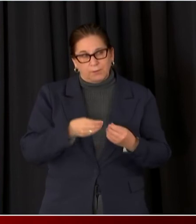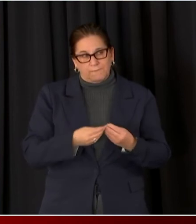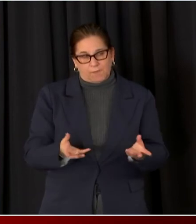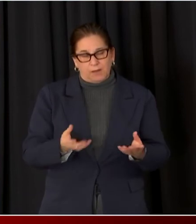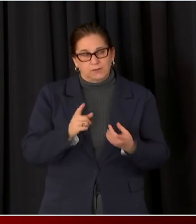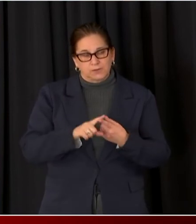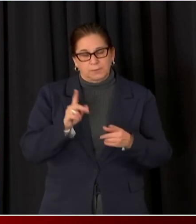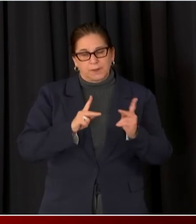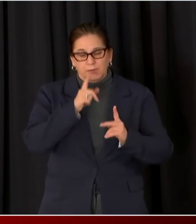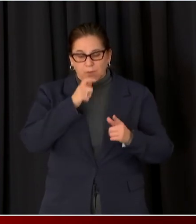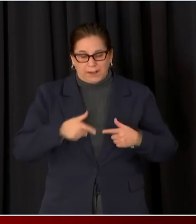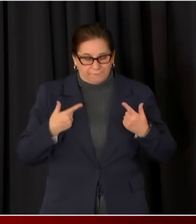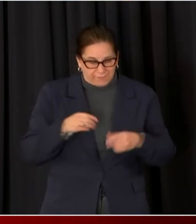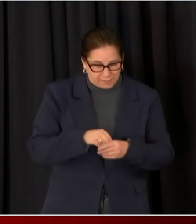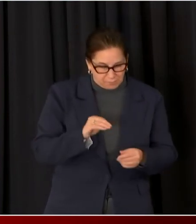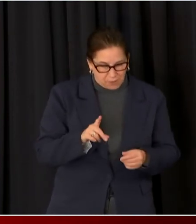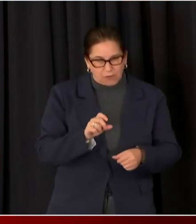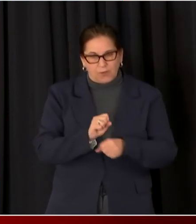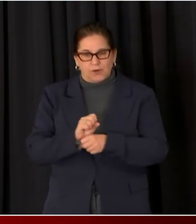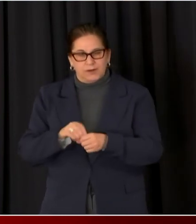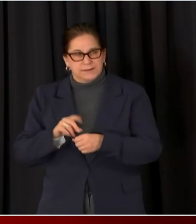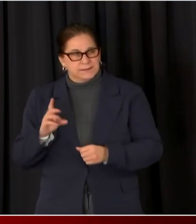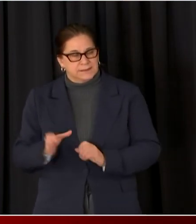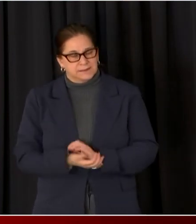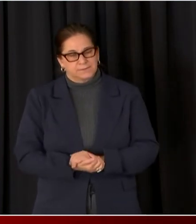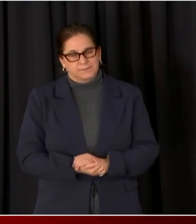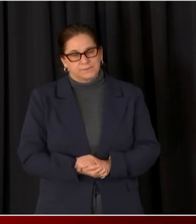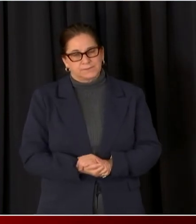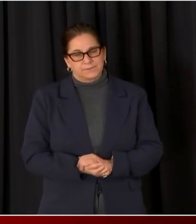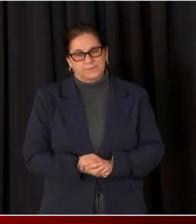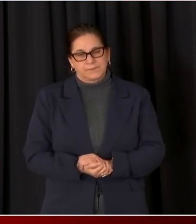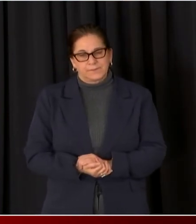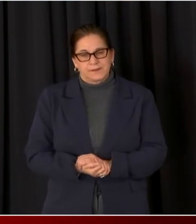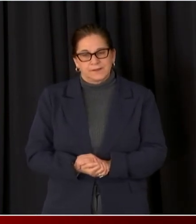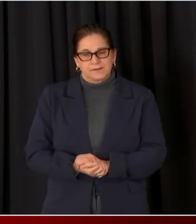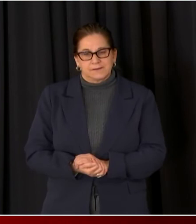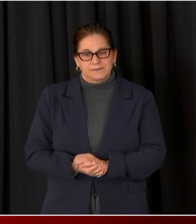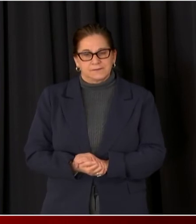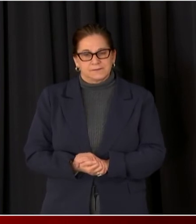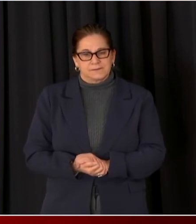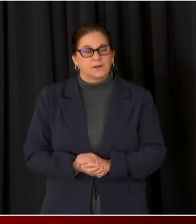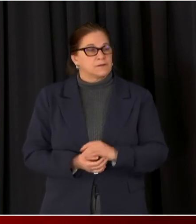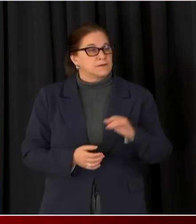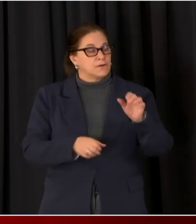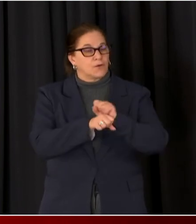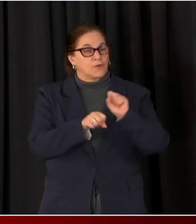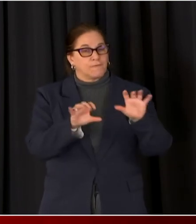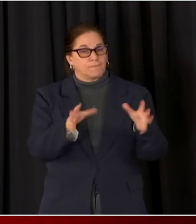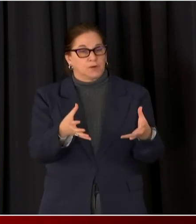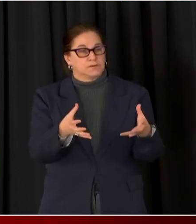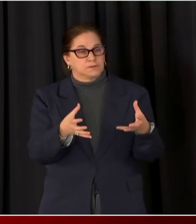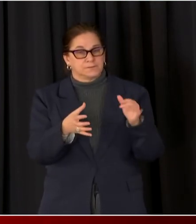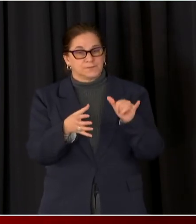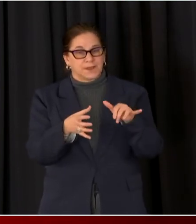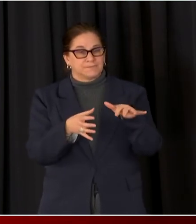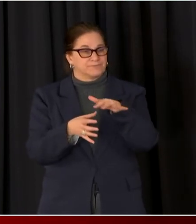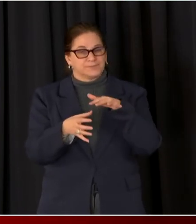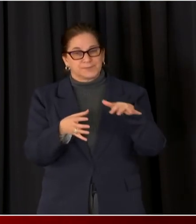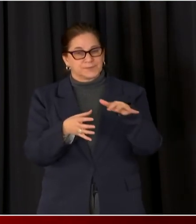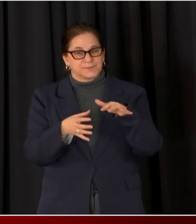The directionality of the workforce is such that we have the greater proportion of